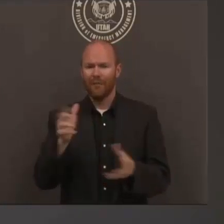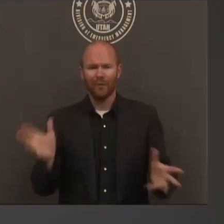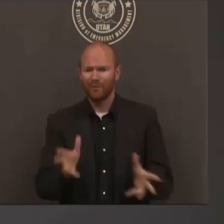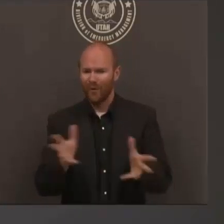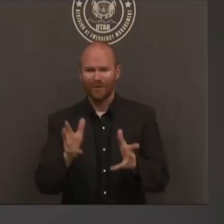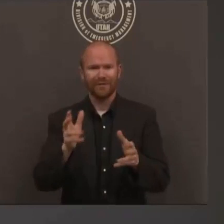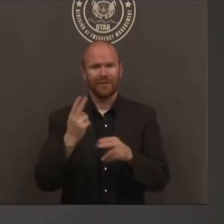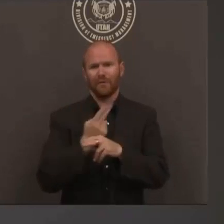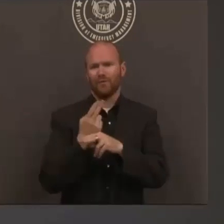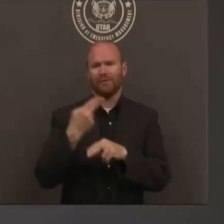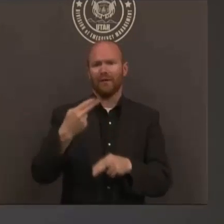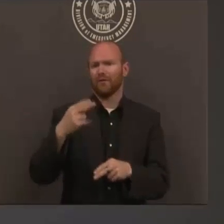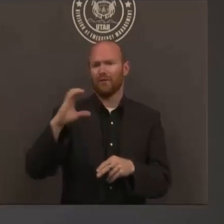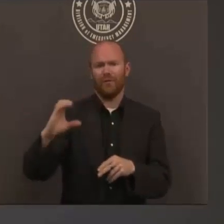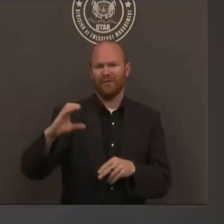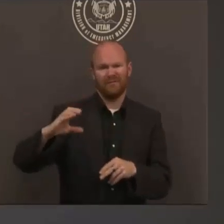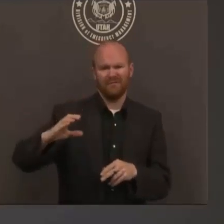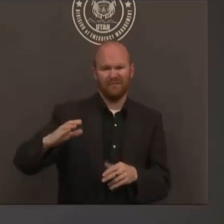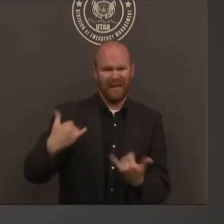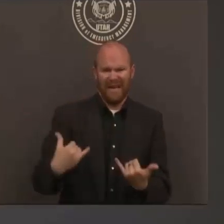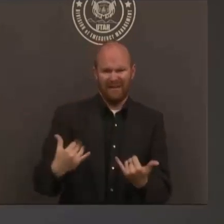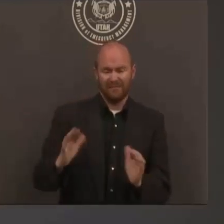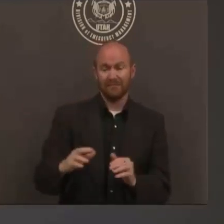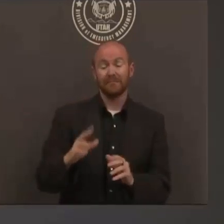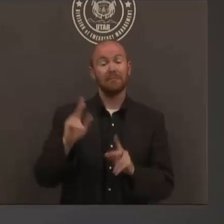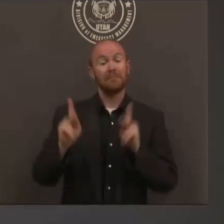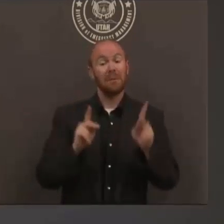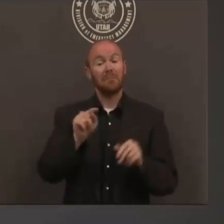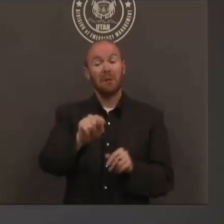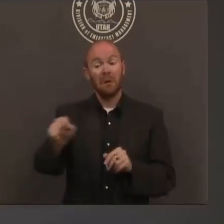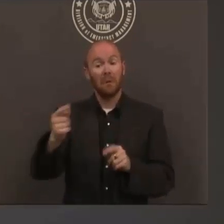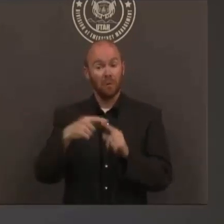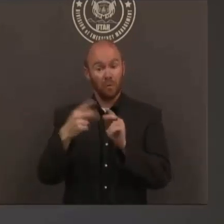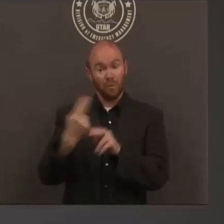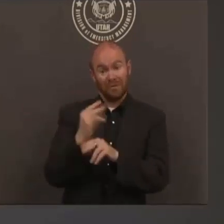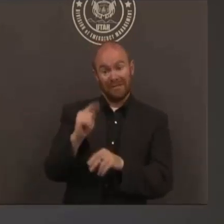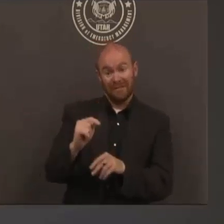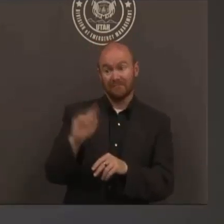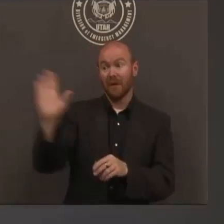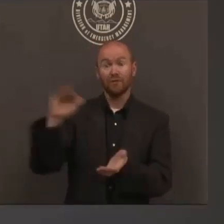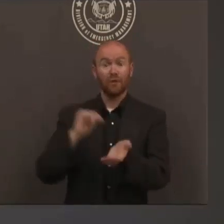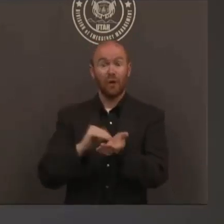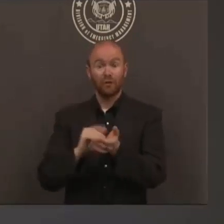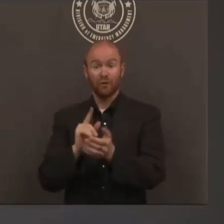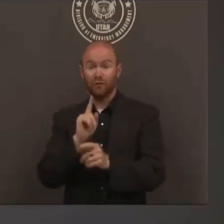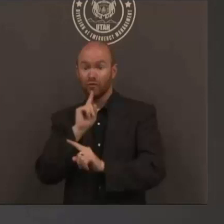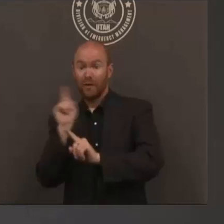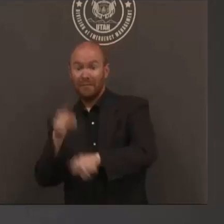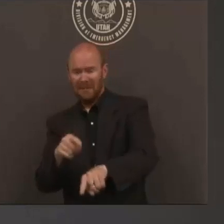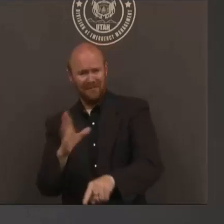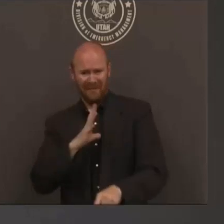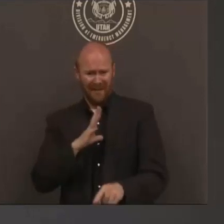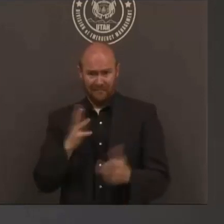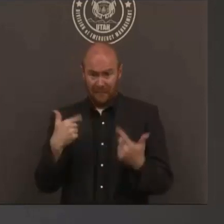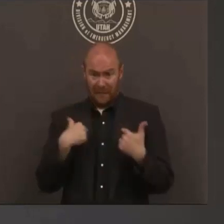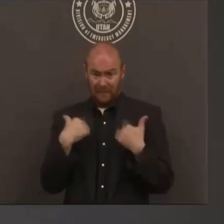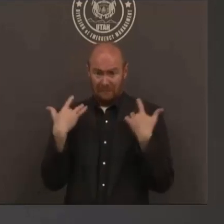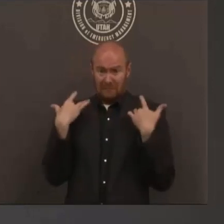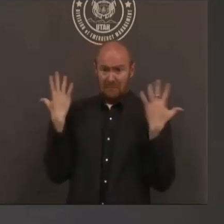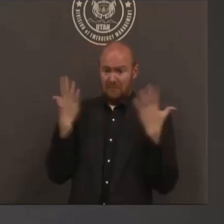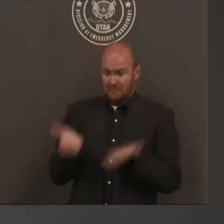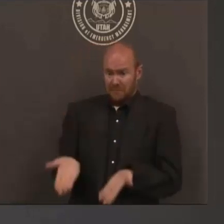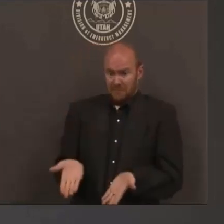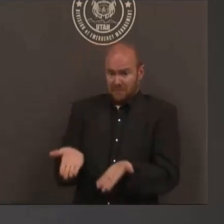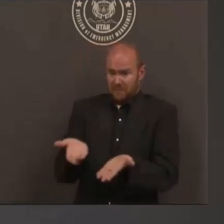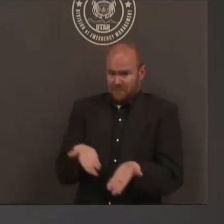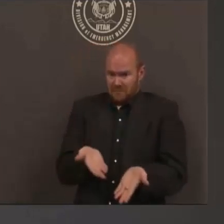government. What people do with their own physicians, their doctor's advice, we don't want to get between the patient and the doctor. They can decide